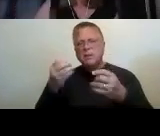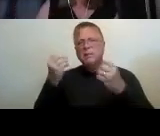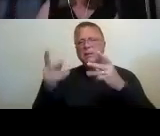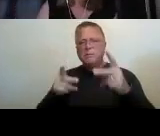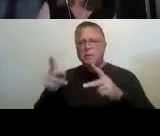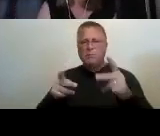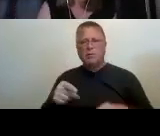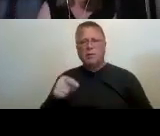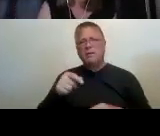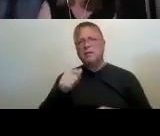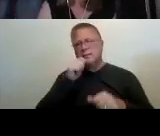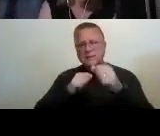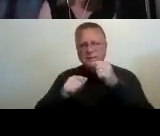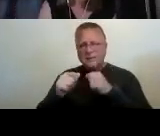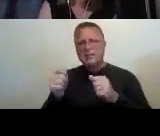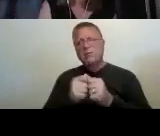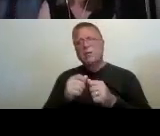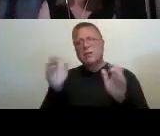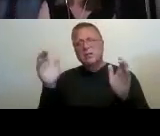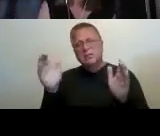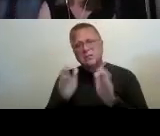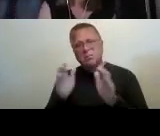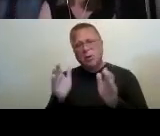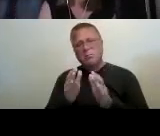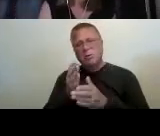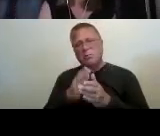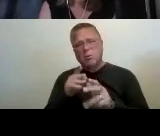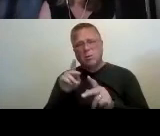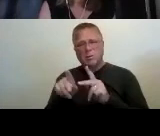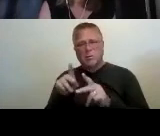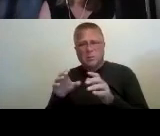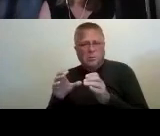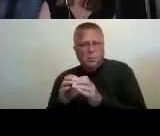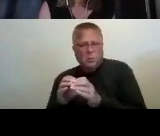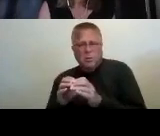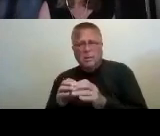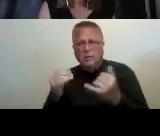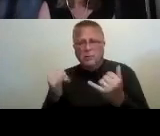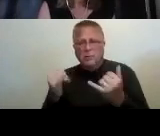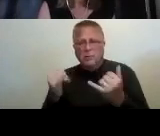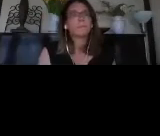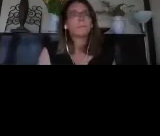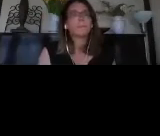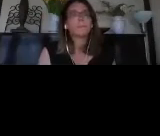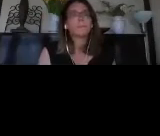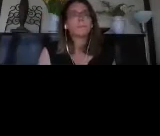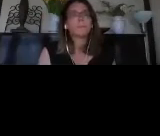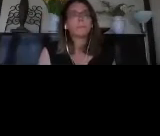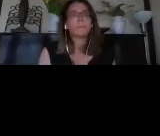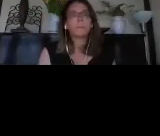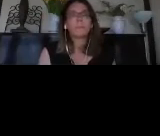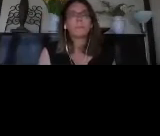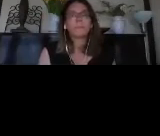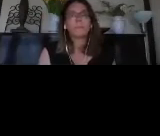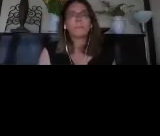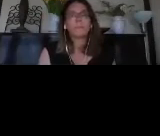is dealing with a very small part of the population. And at this point of time in this city, I just honestly feel